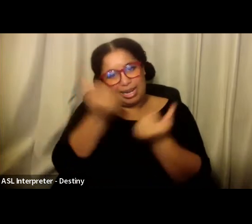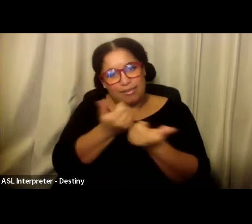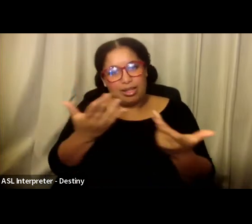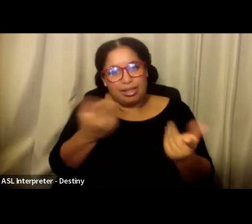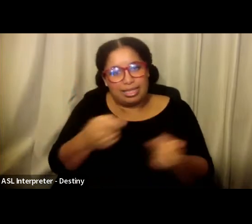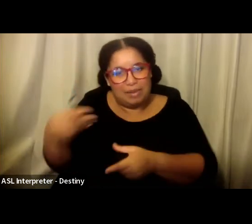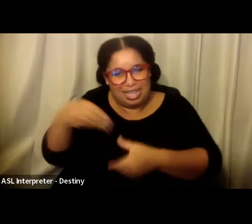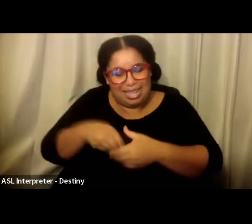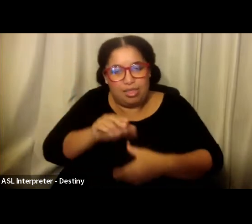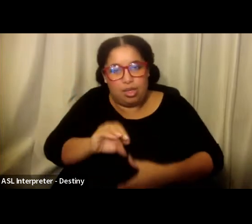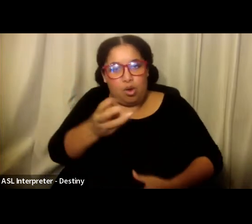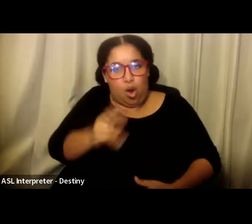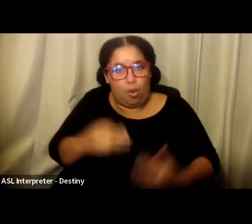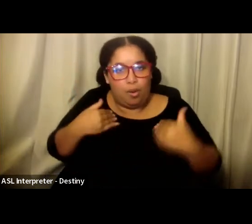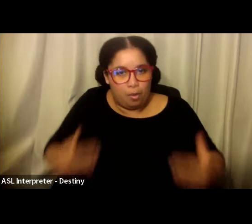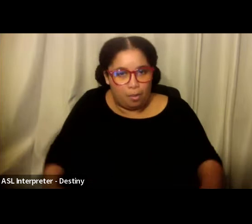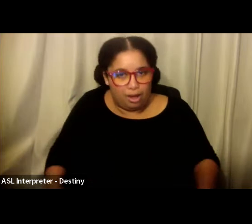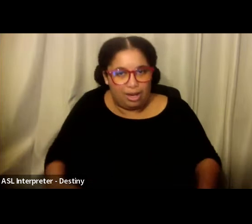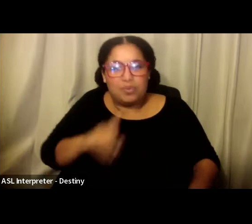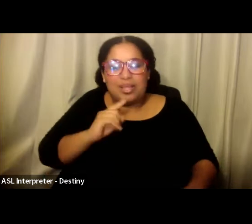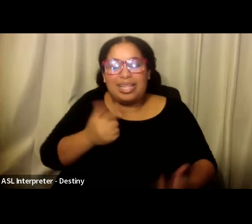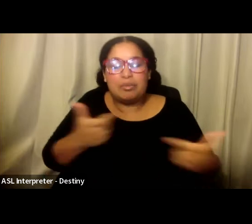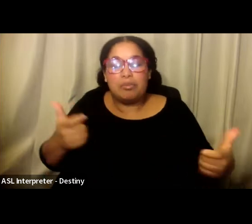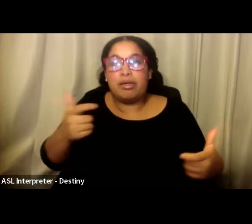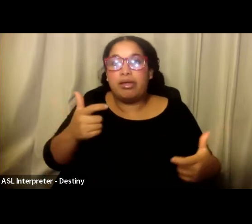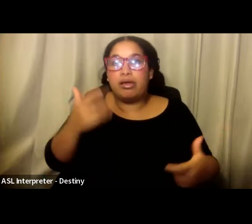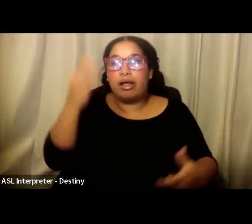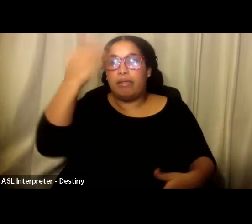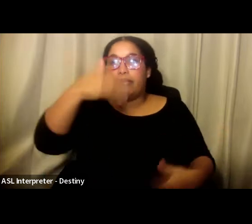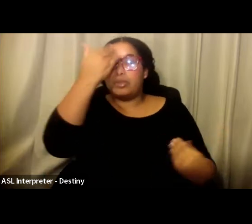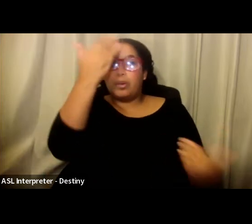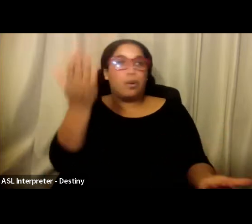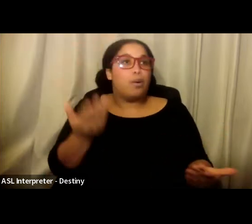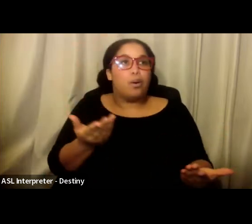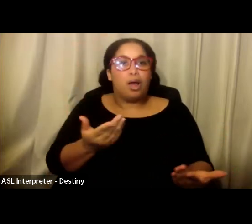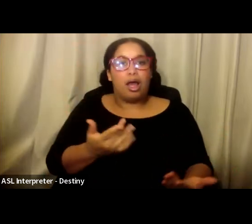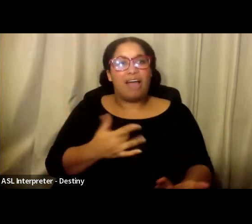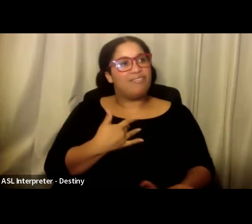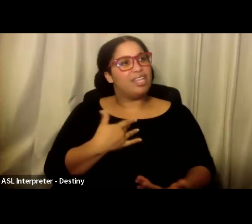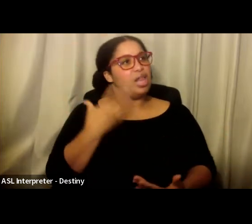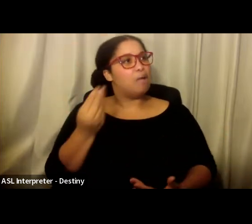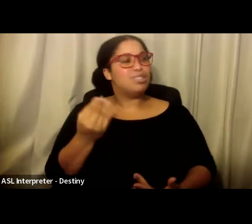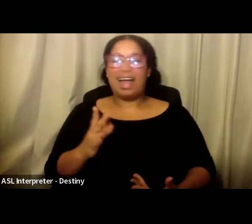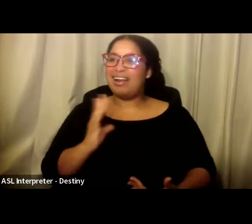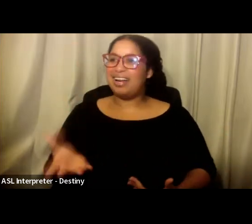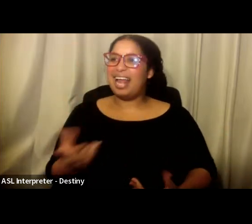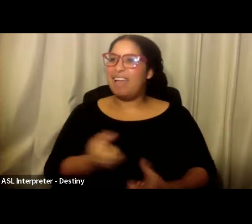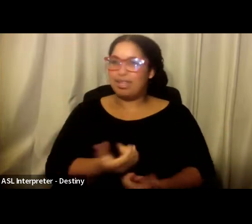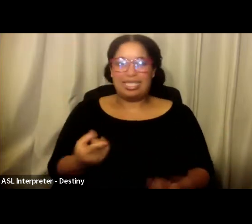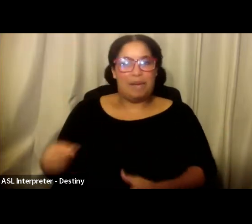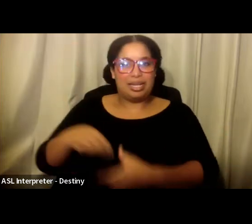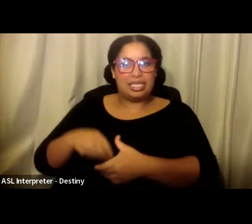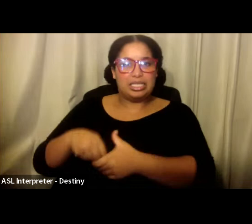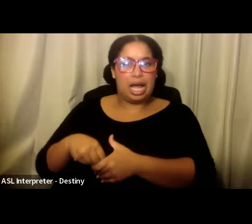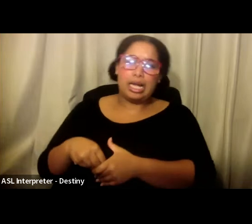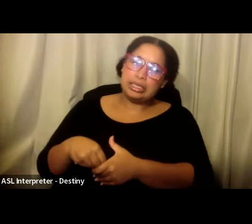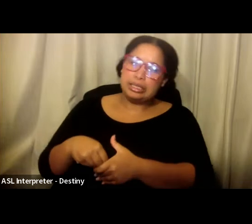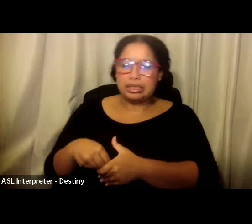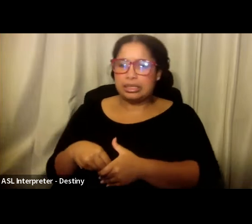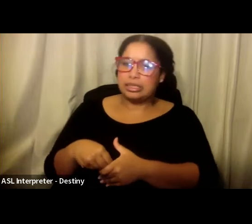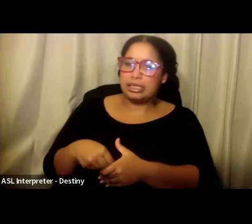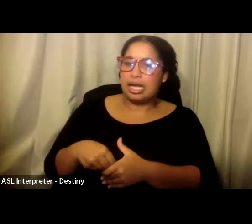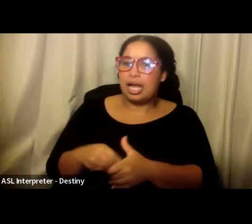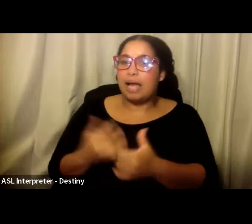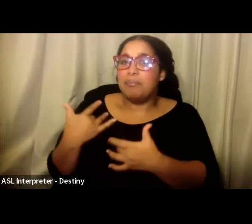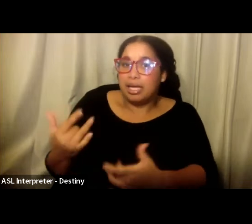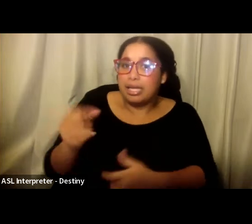inside their own bodies. Because I think that's the big mystery. It's like, we think how we feel on the outside reflects what's happening on the inside. And for the most